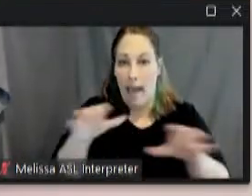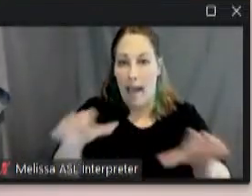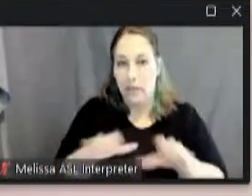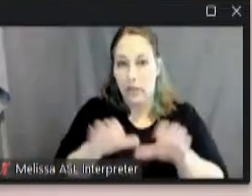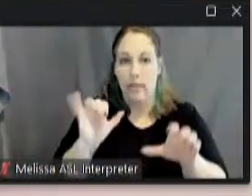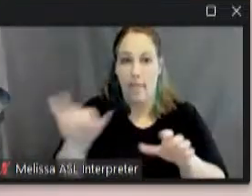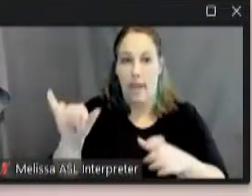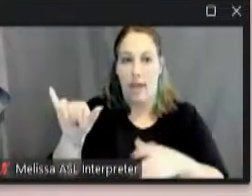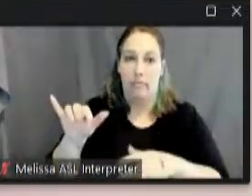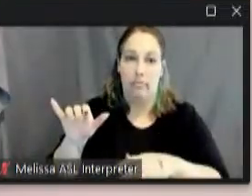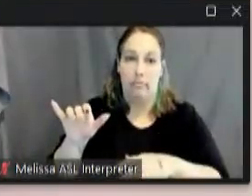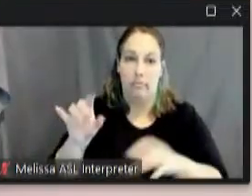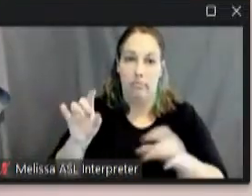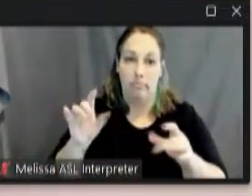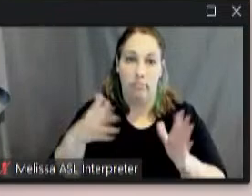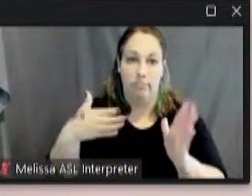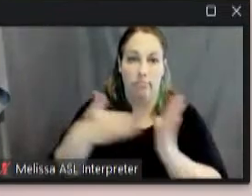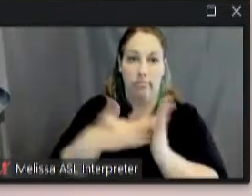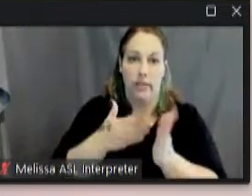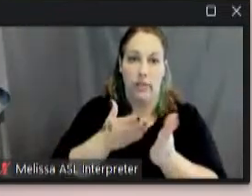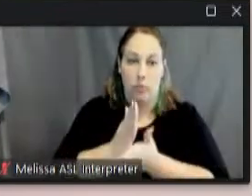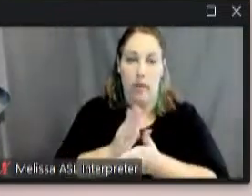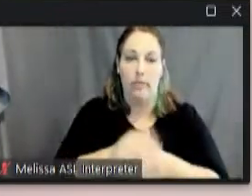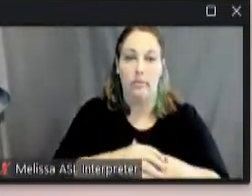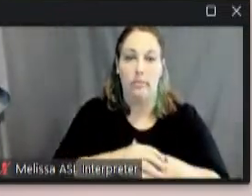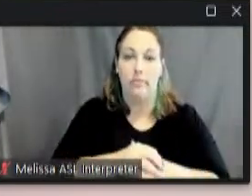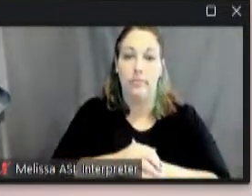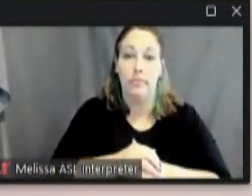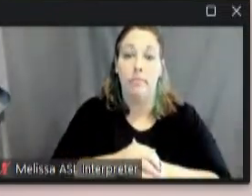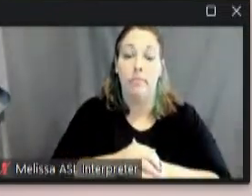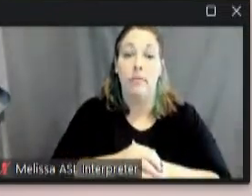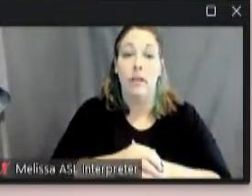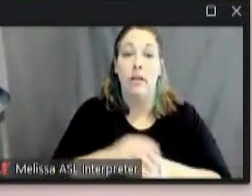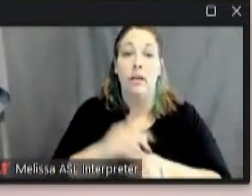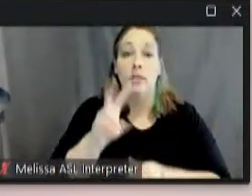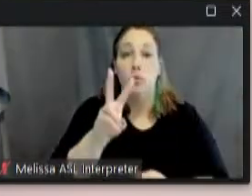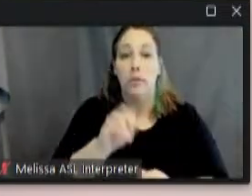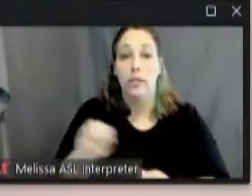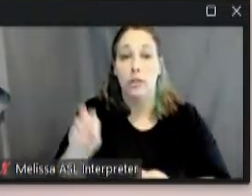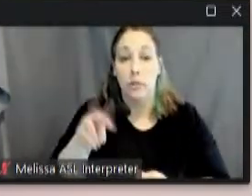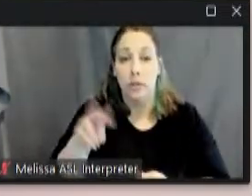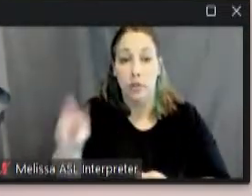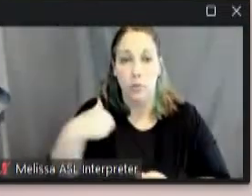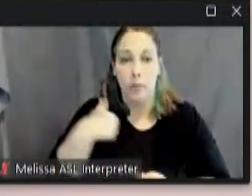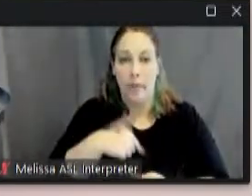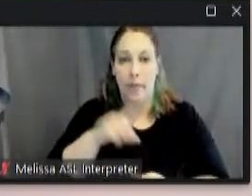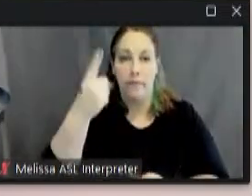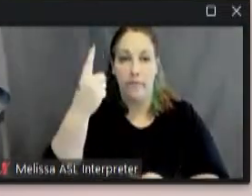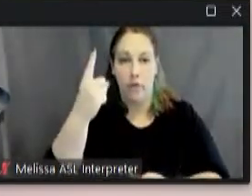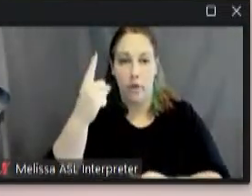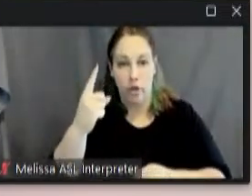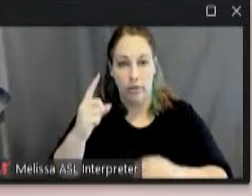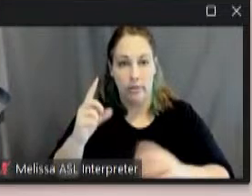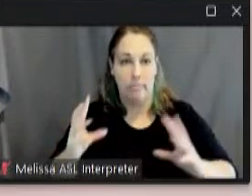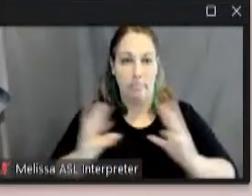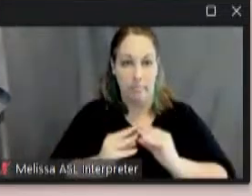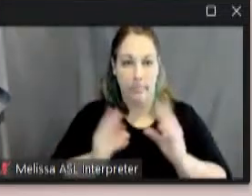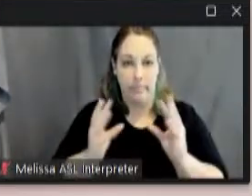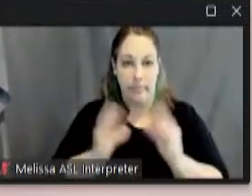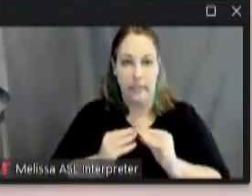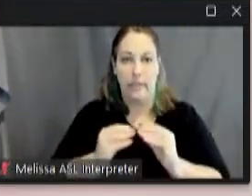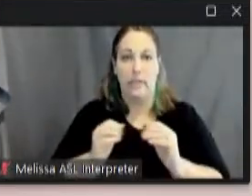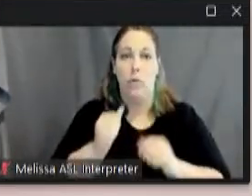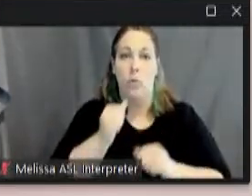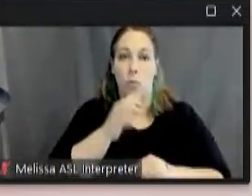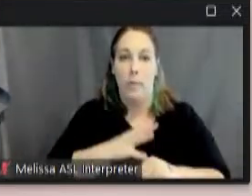first meeting of women with disabilities in Honduras, which is the product of organizations and institutions that